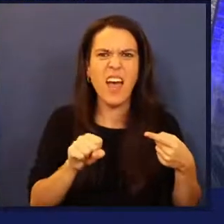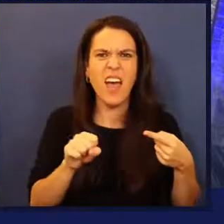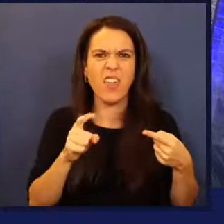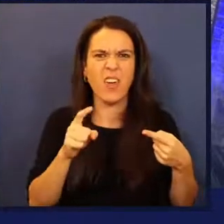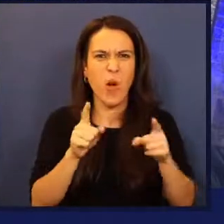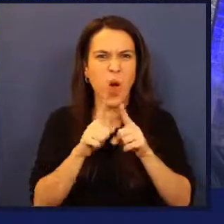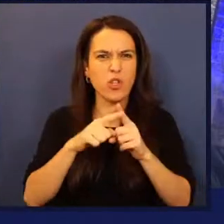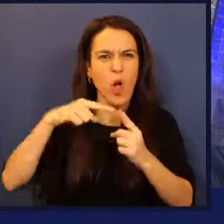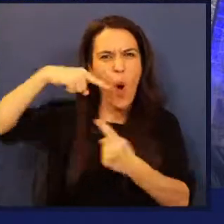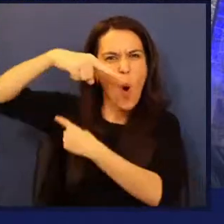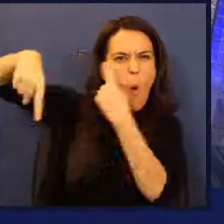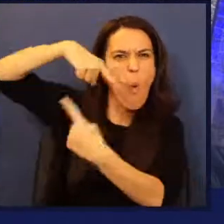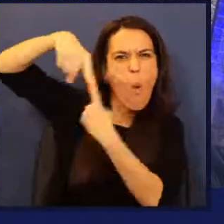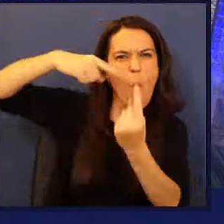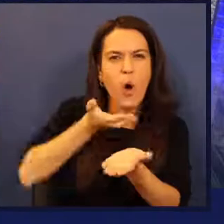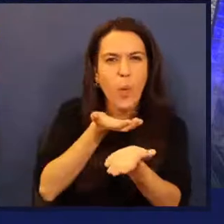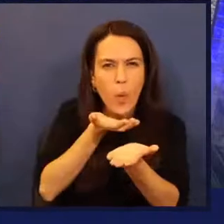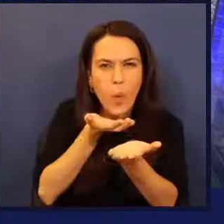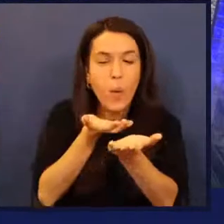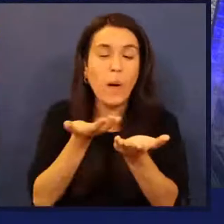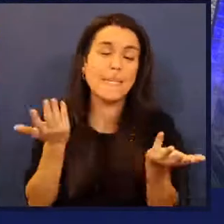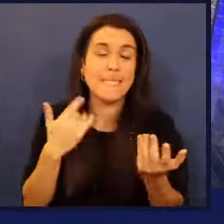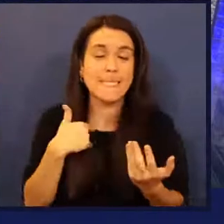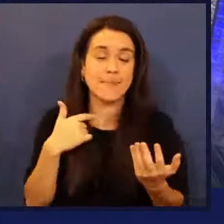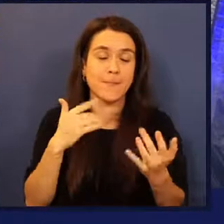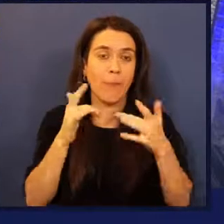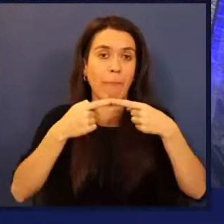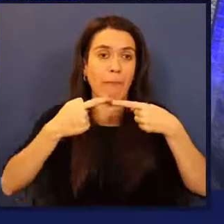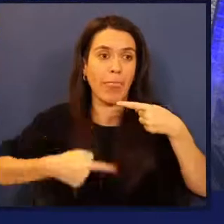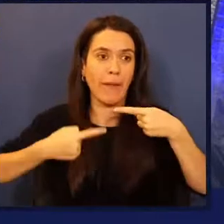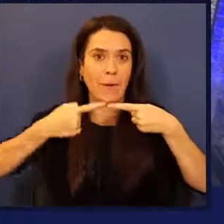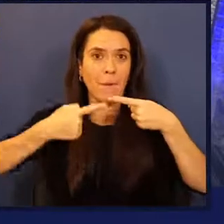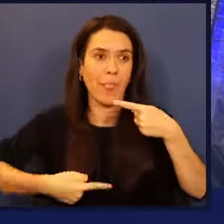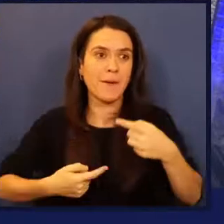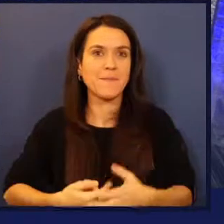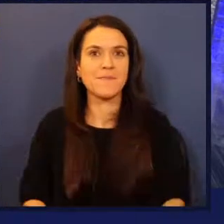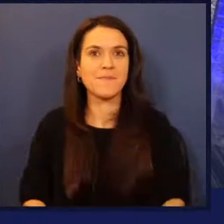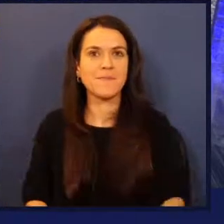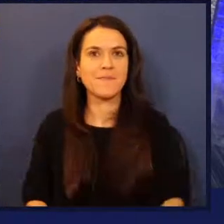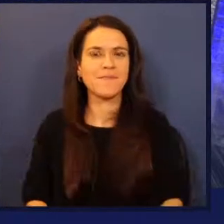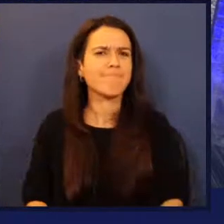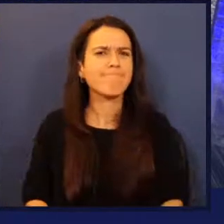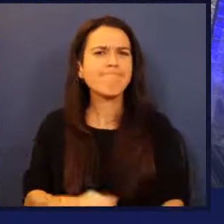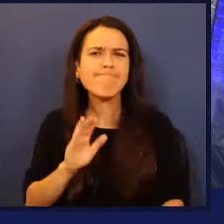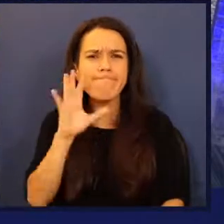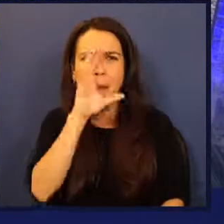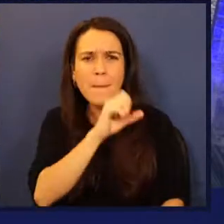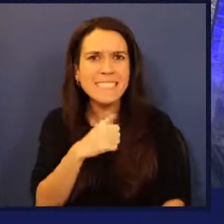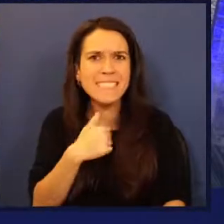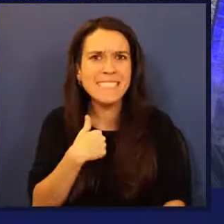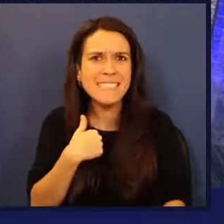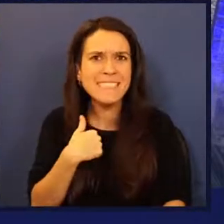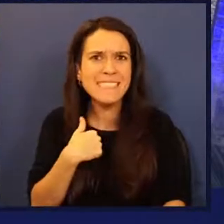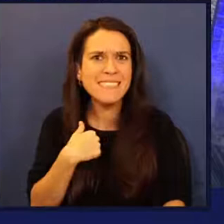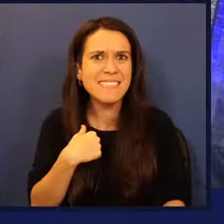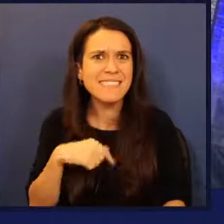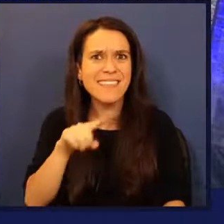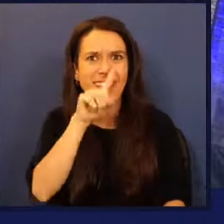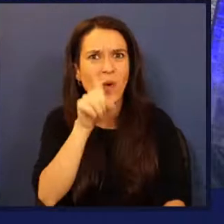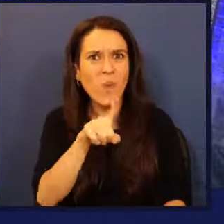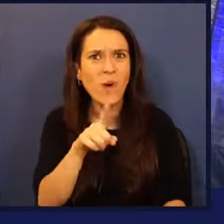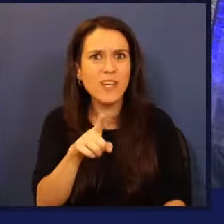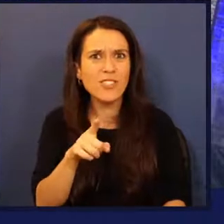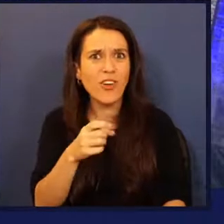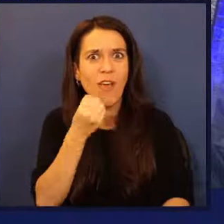so it's kind of sad. So what was the question? I missed all the important stuff, and now I get to come in here and be